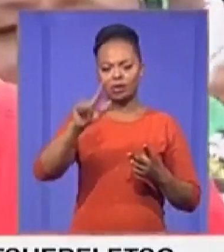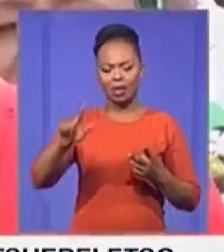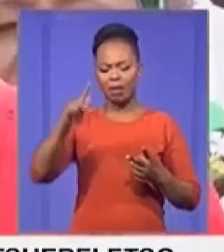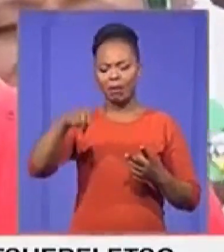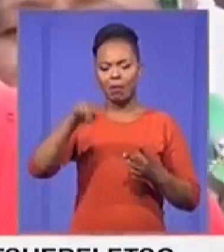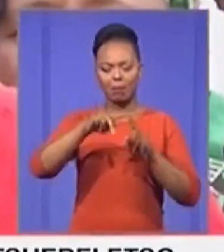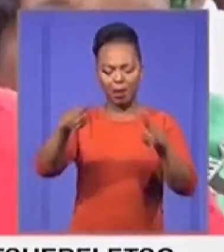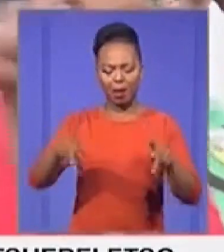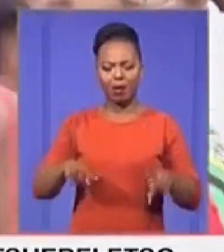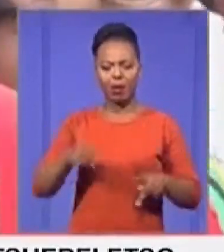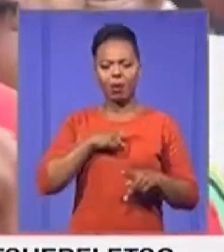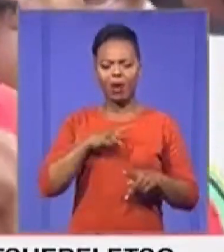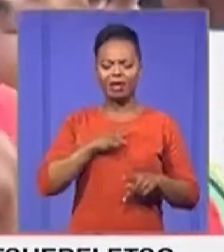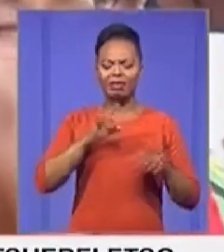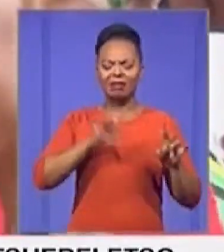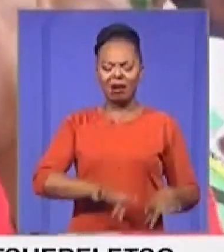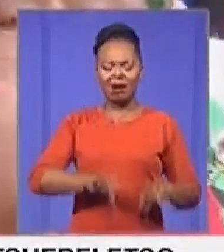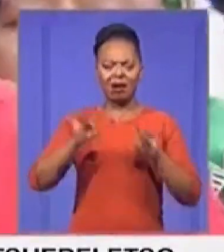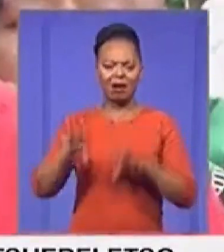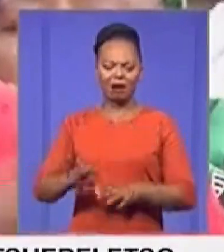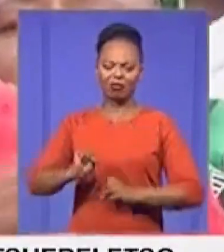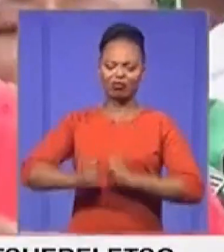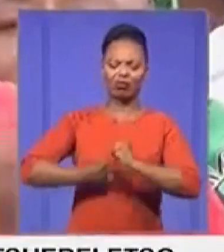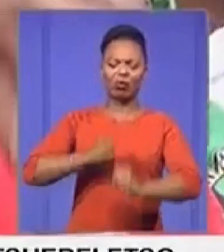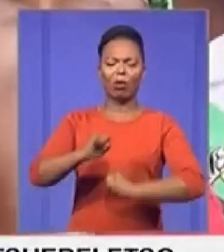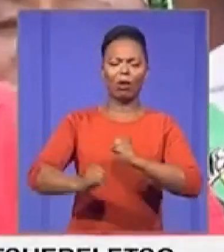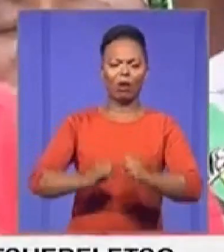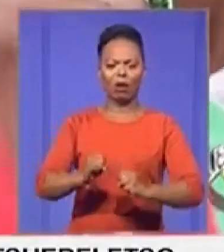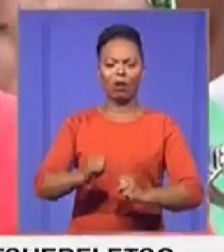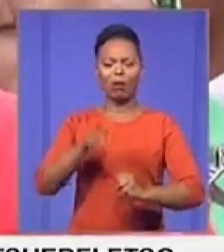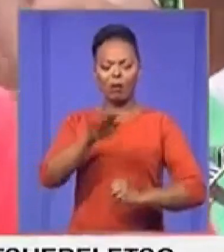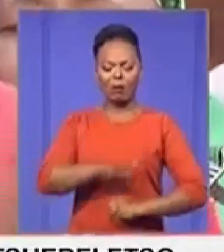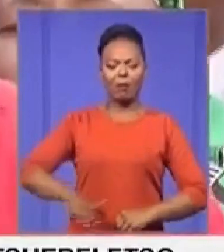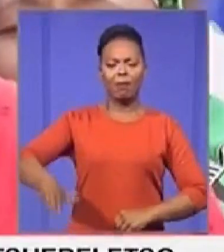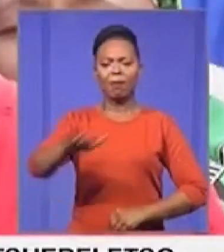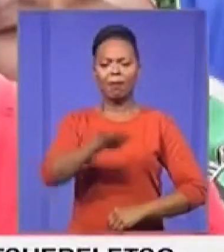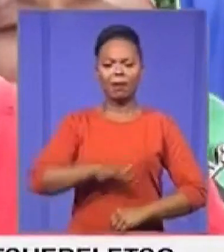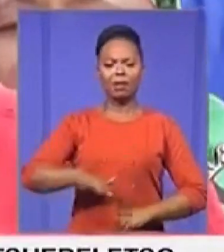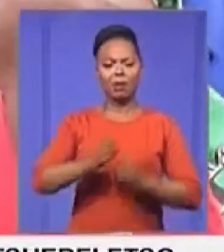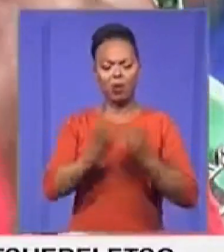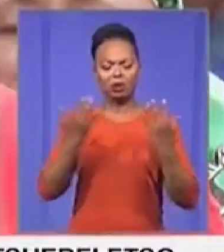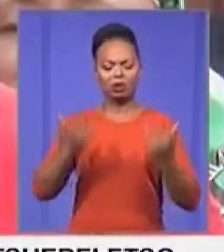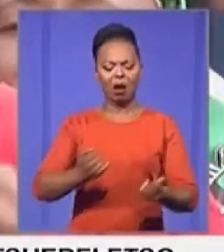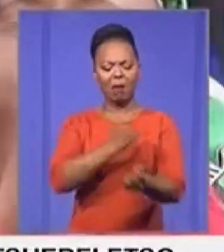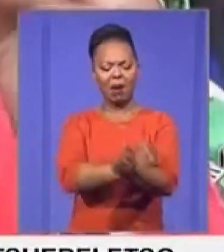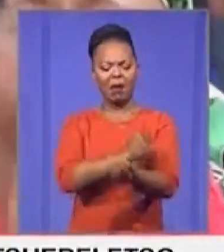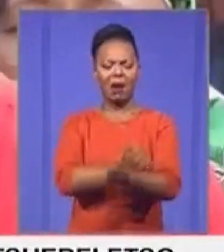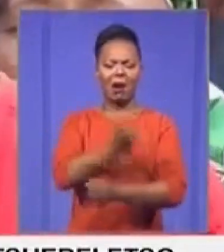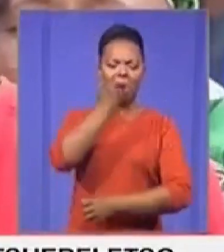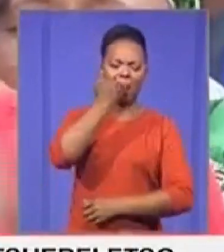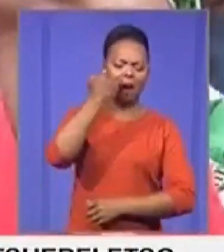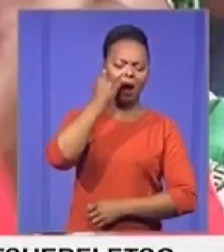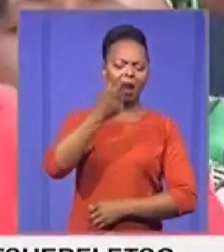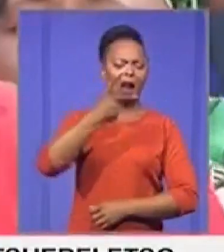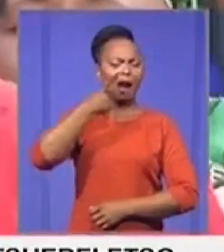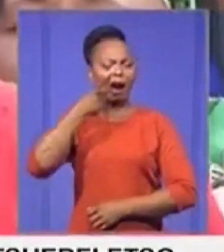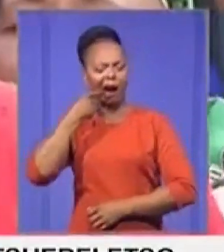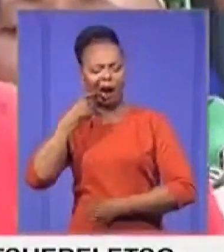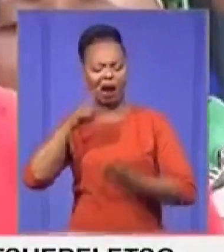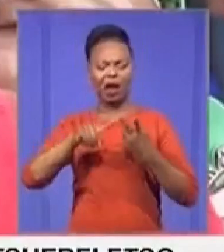re suffer thata mo e le gore it's a home place ya di drug, it's a home place ya